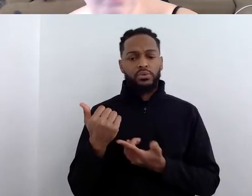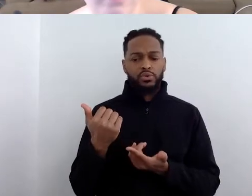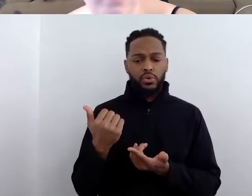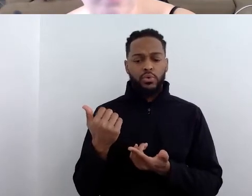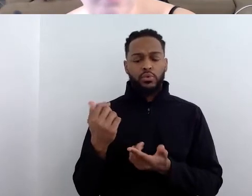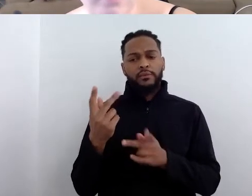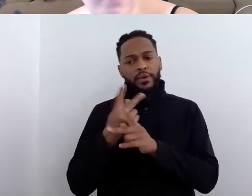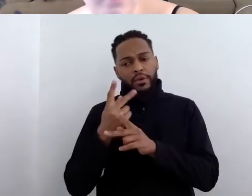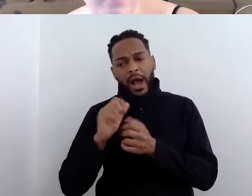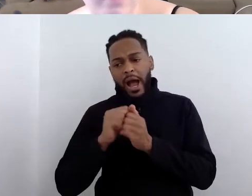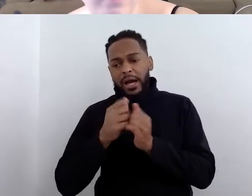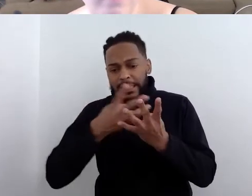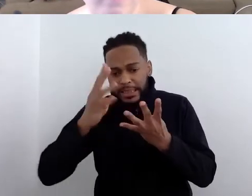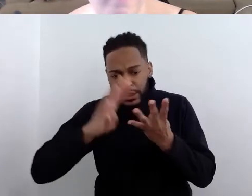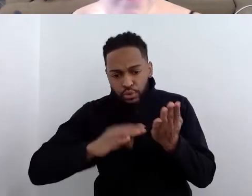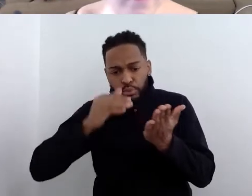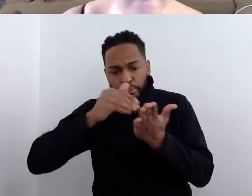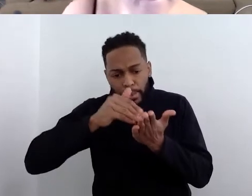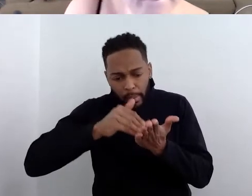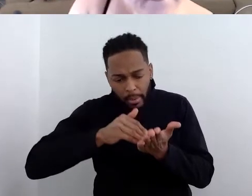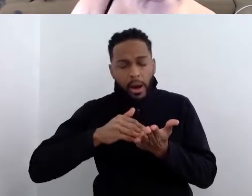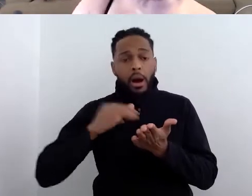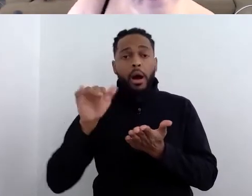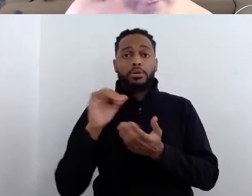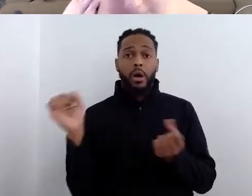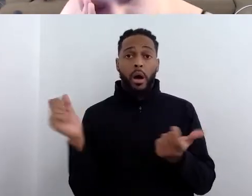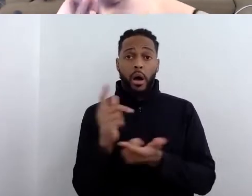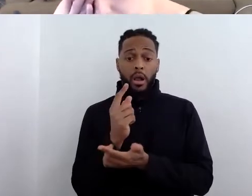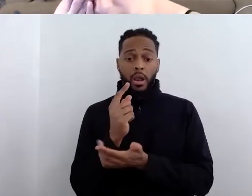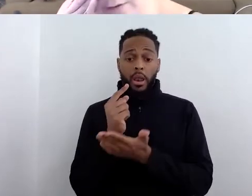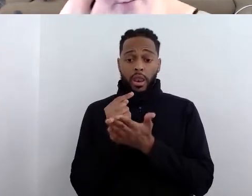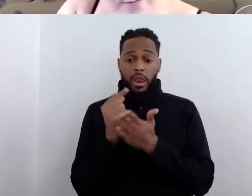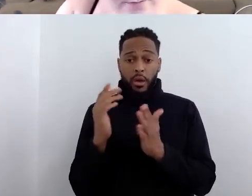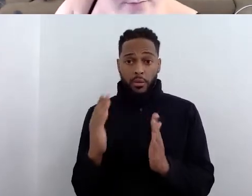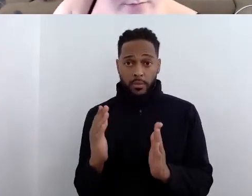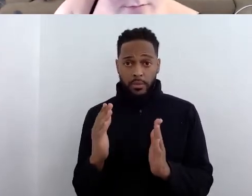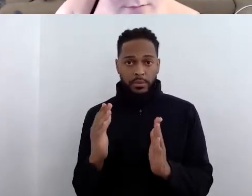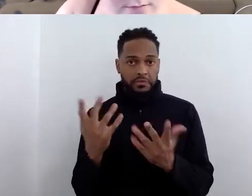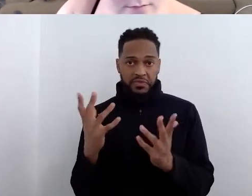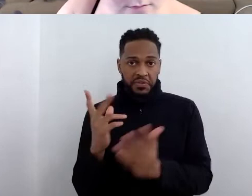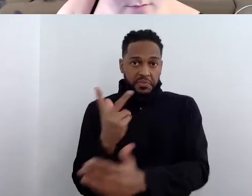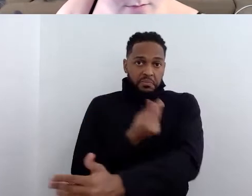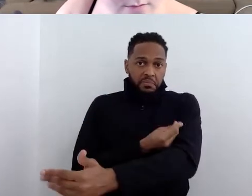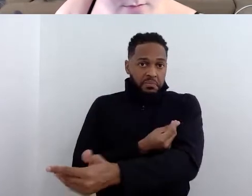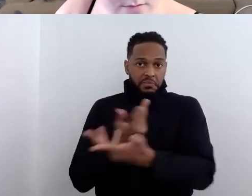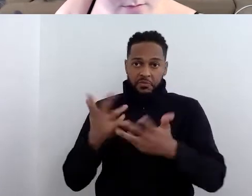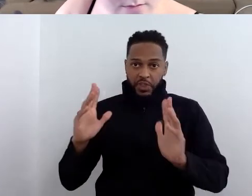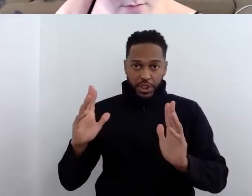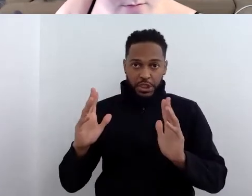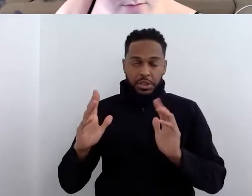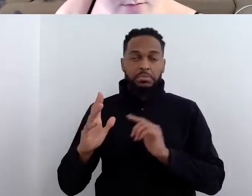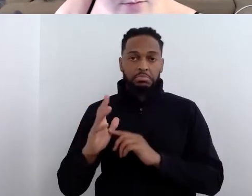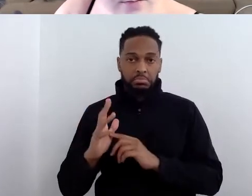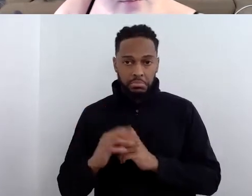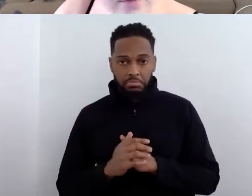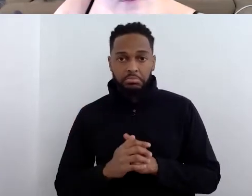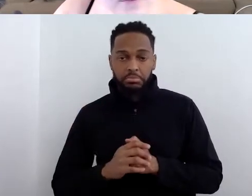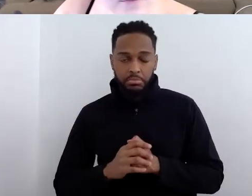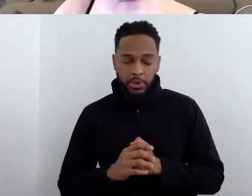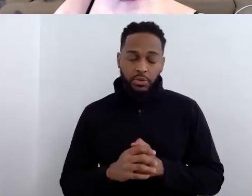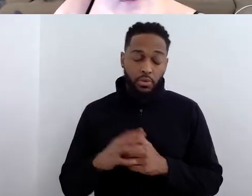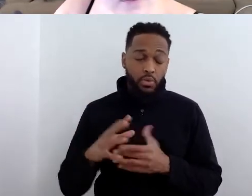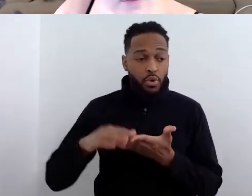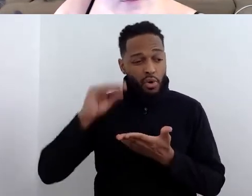we're fitting a lot more people in than we did at first. So we've kind of learned along the way to do that. But I do think that there was a time last year